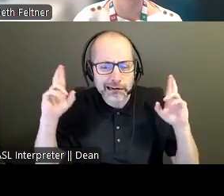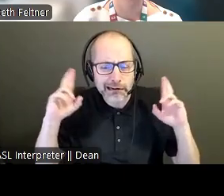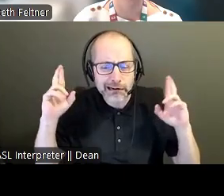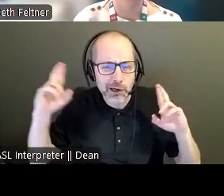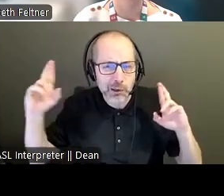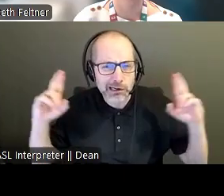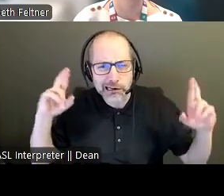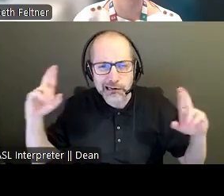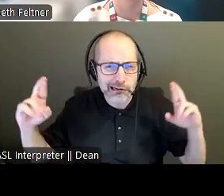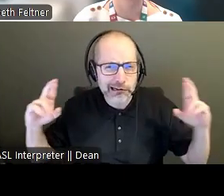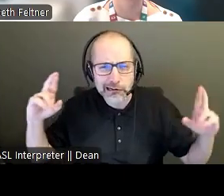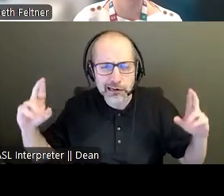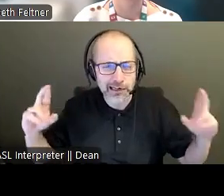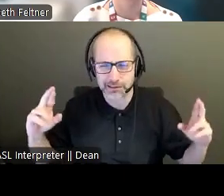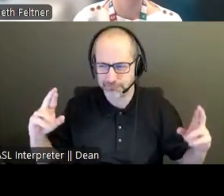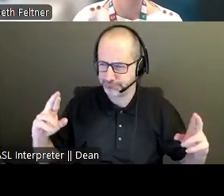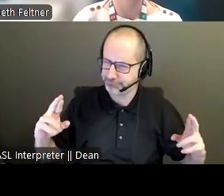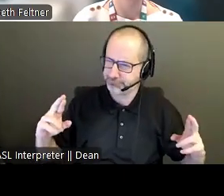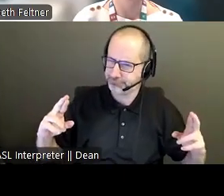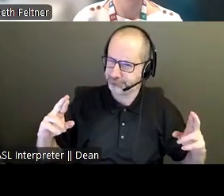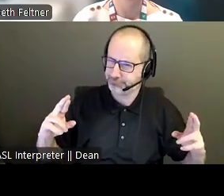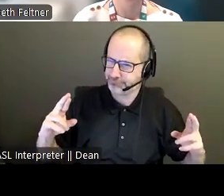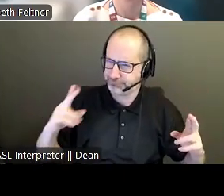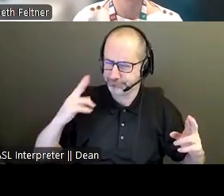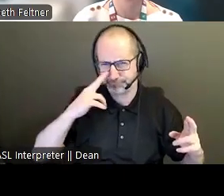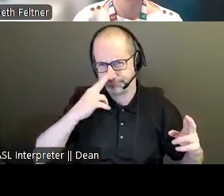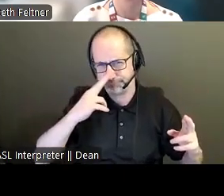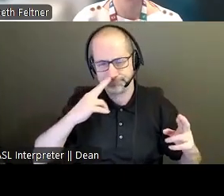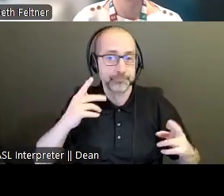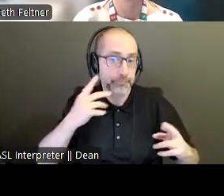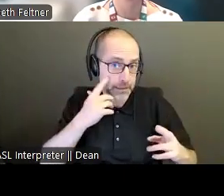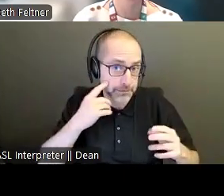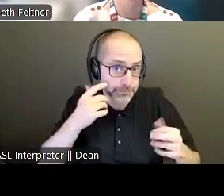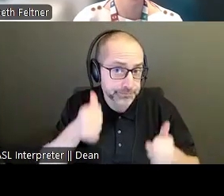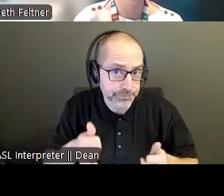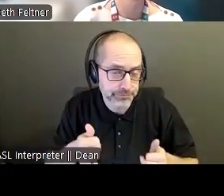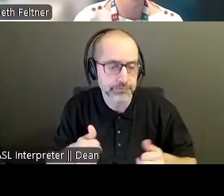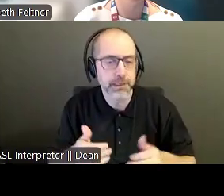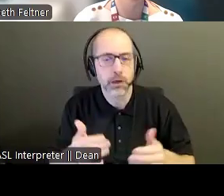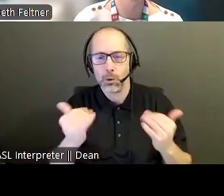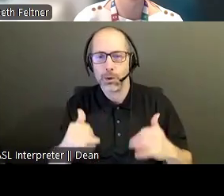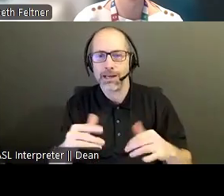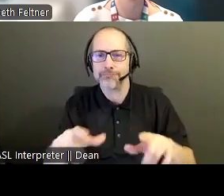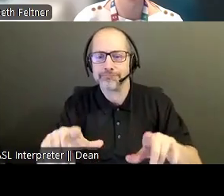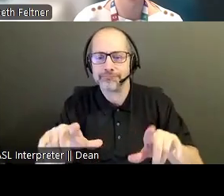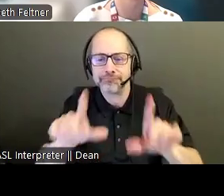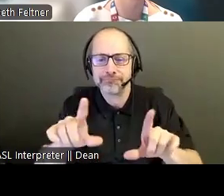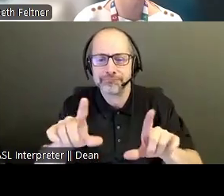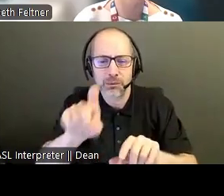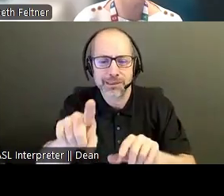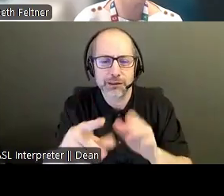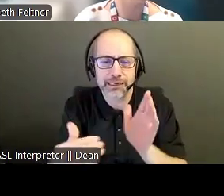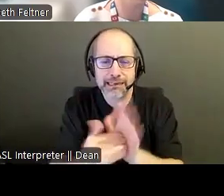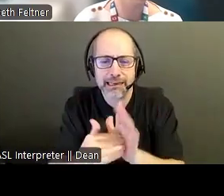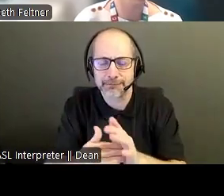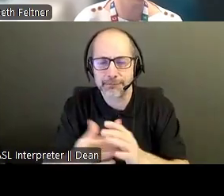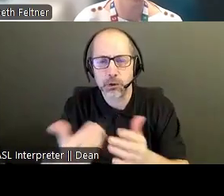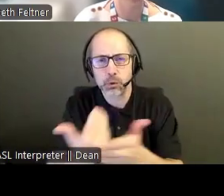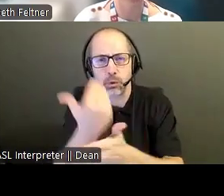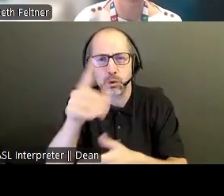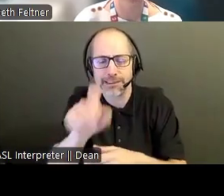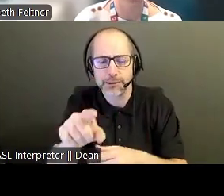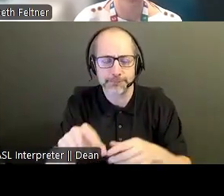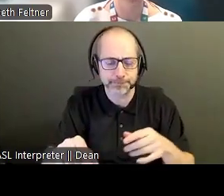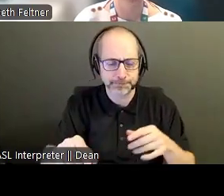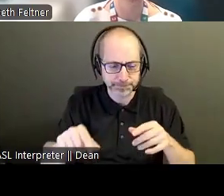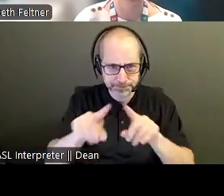loss. So I have another question for the audience. Have you ever experienced ringing, buzzing, or